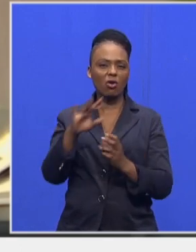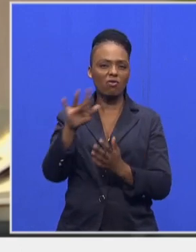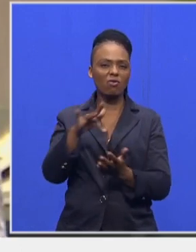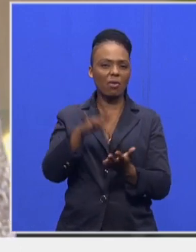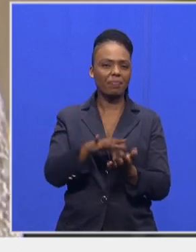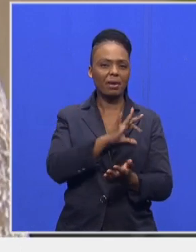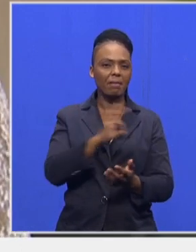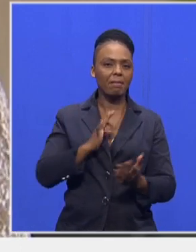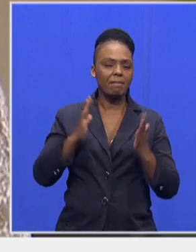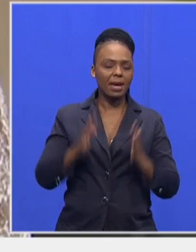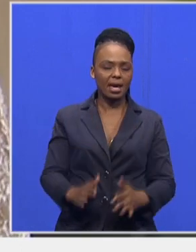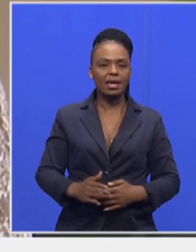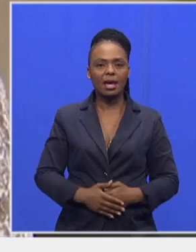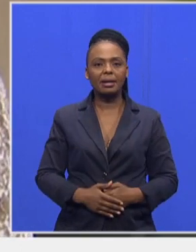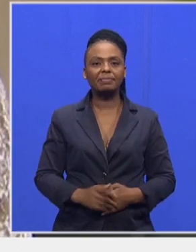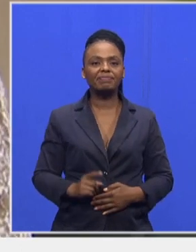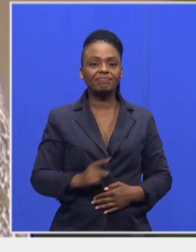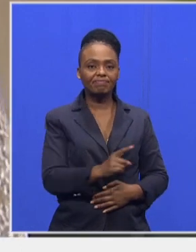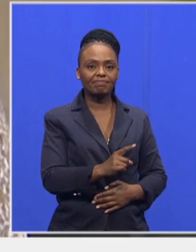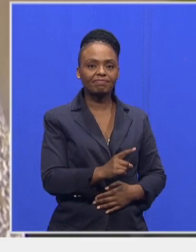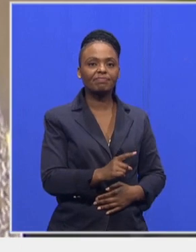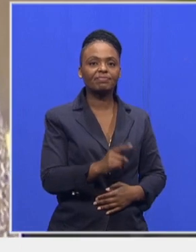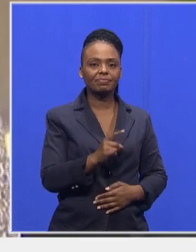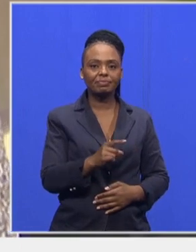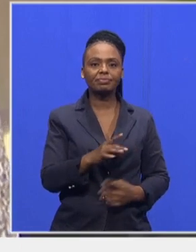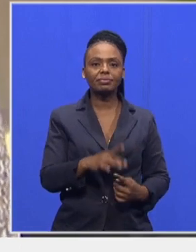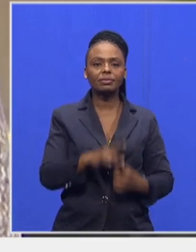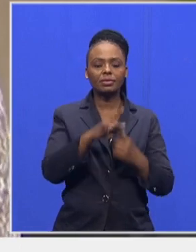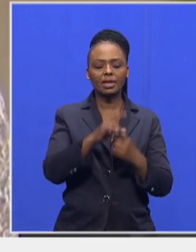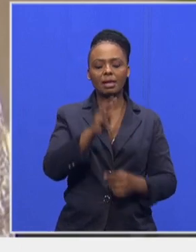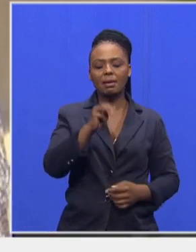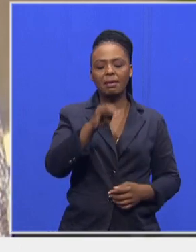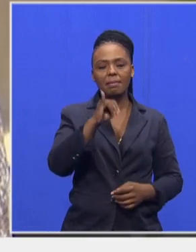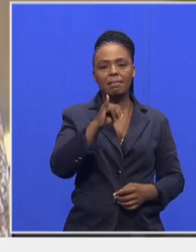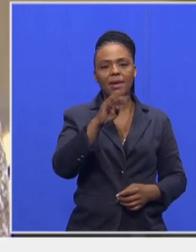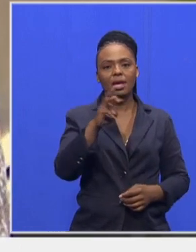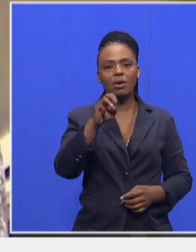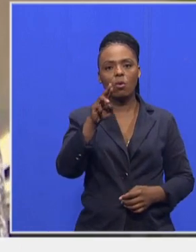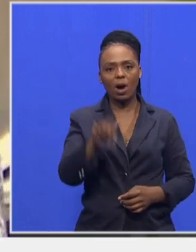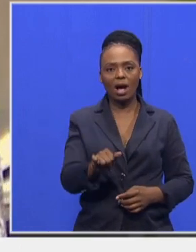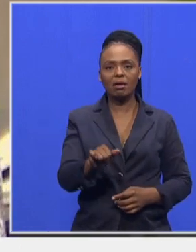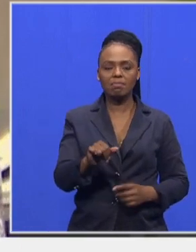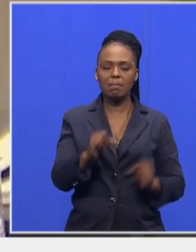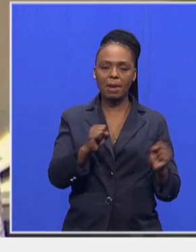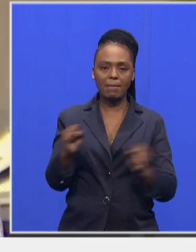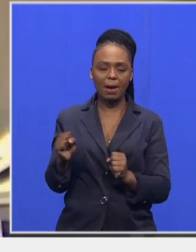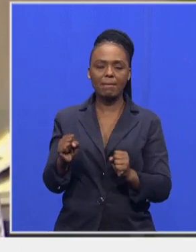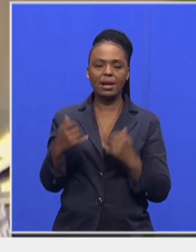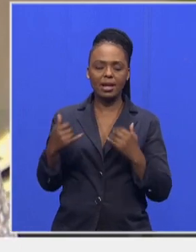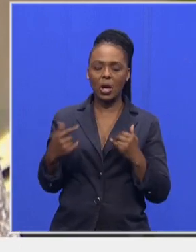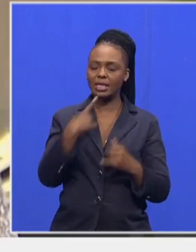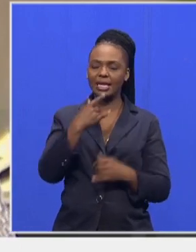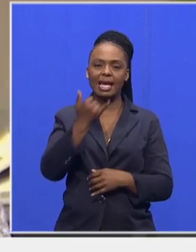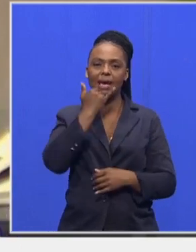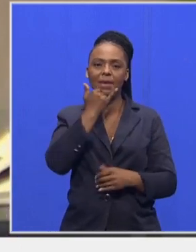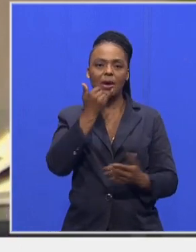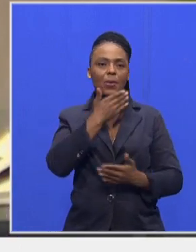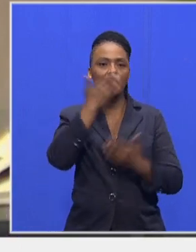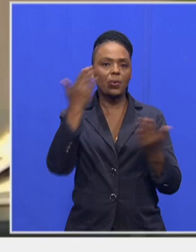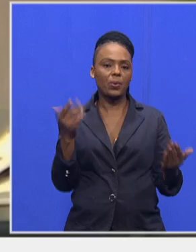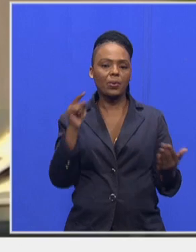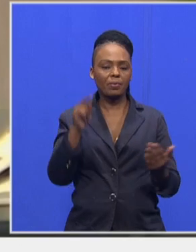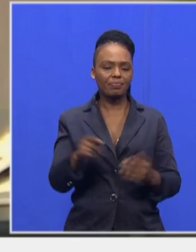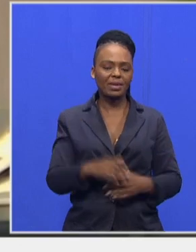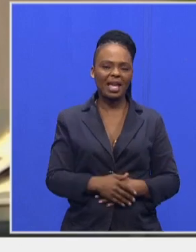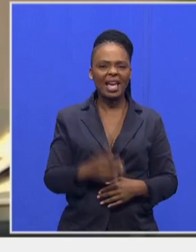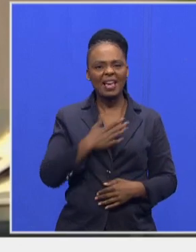the multi-party coalition candidate, the mayoral candidate, still haunting them still not being unhappy with the fact that